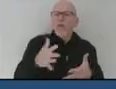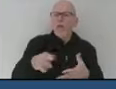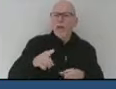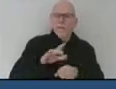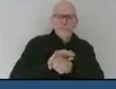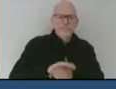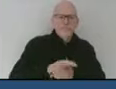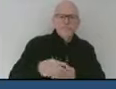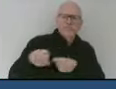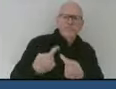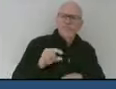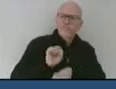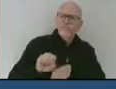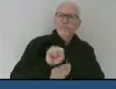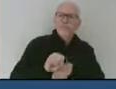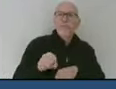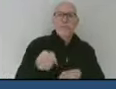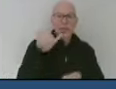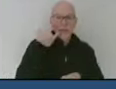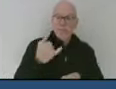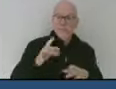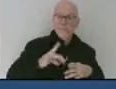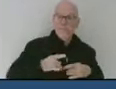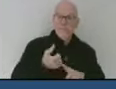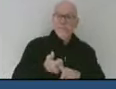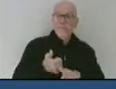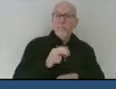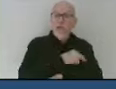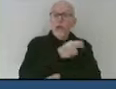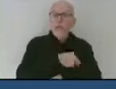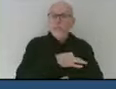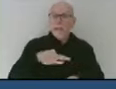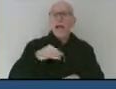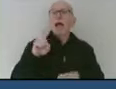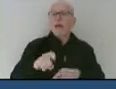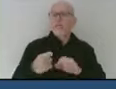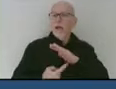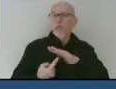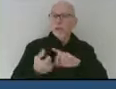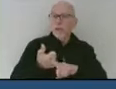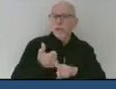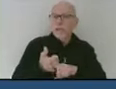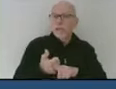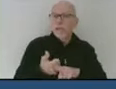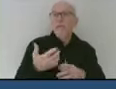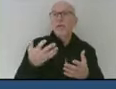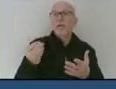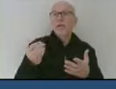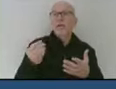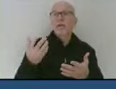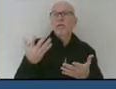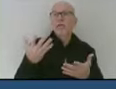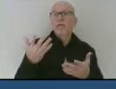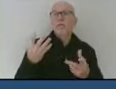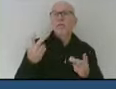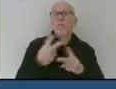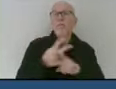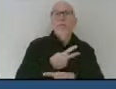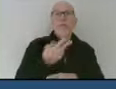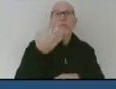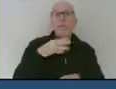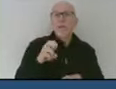to quarantine themselves. And then obviously the ultimate, we also see